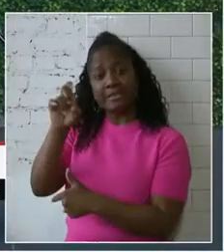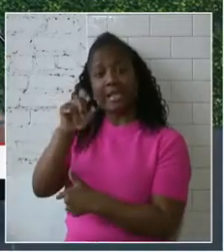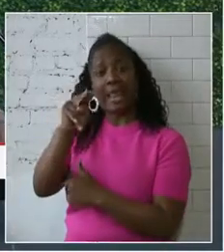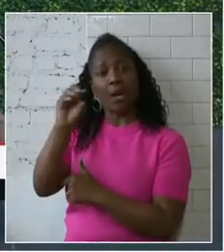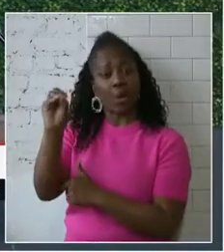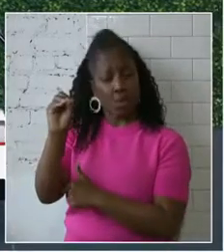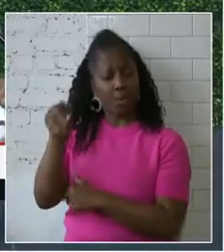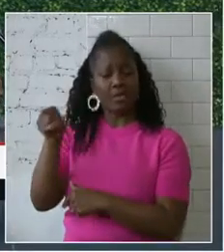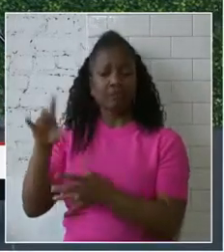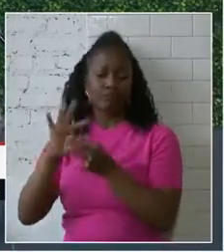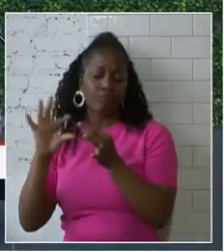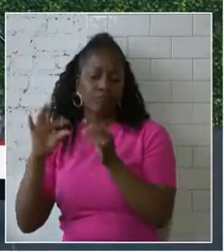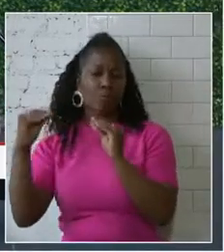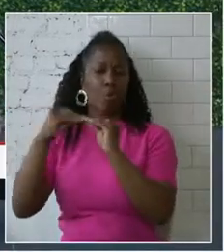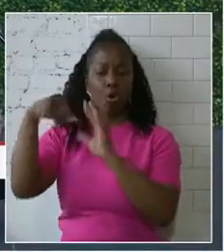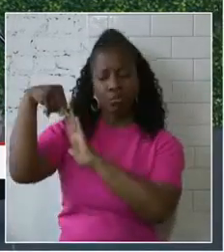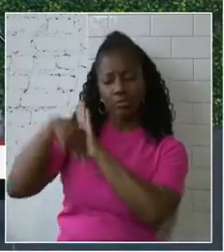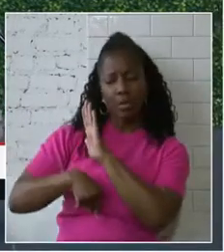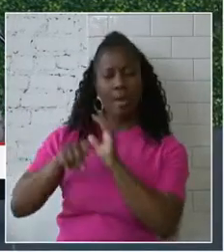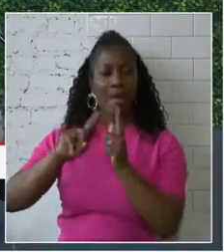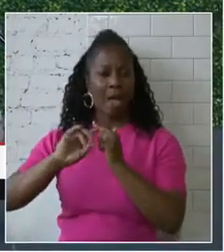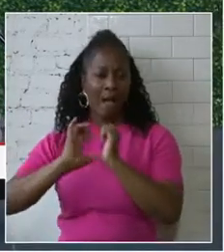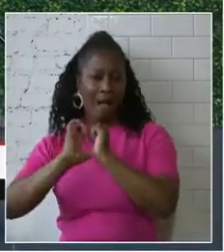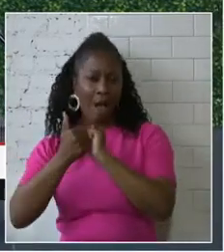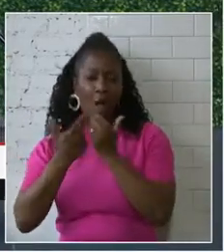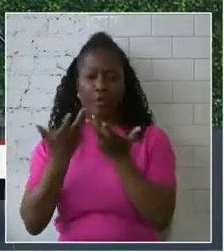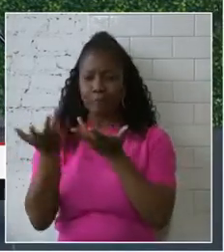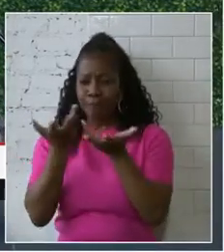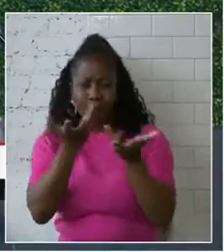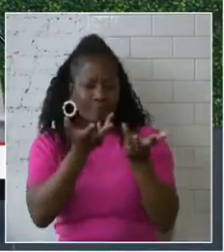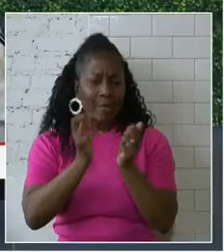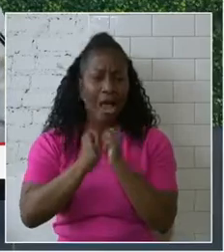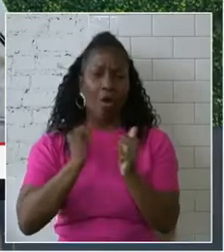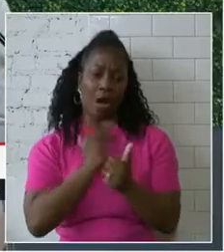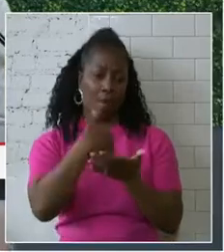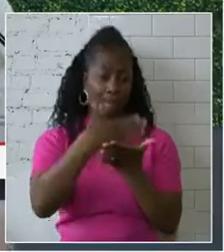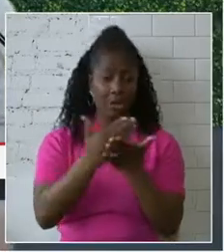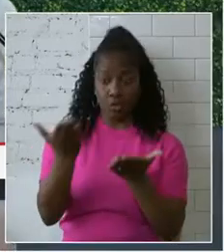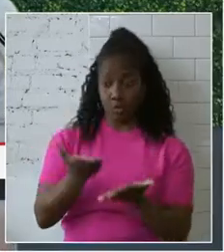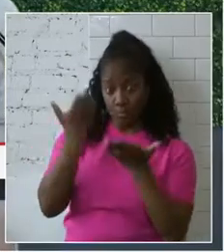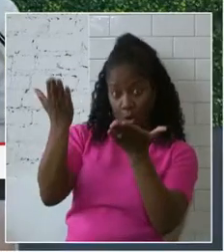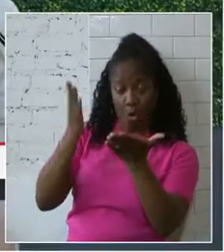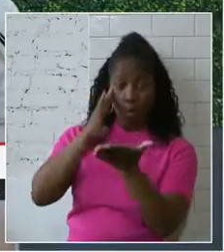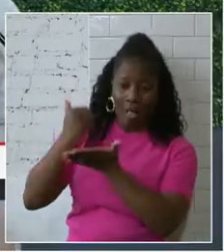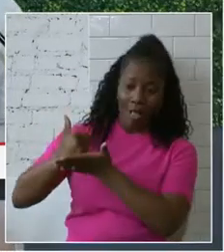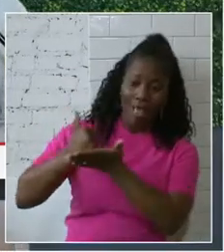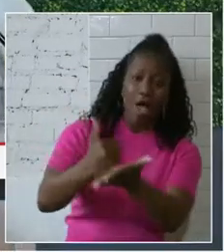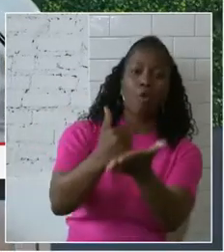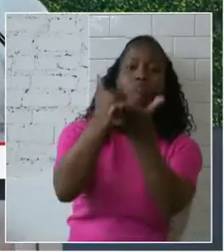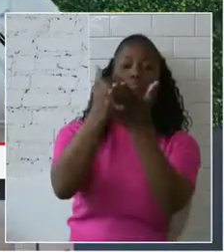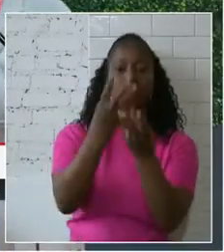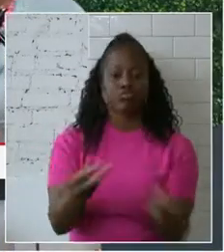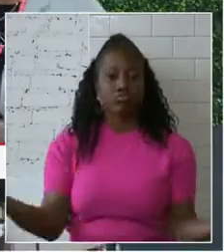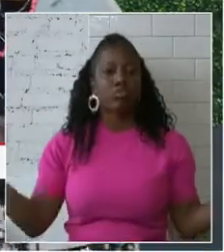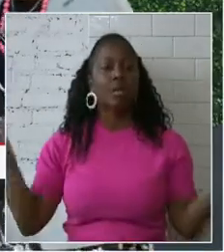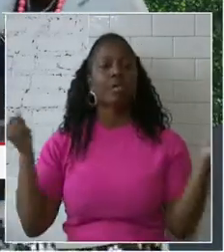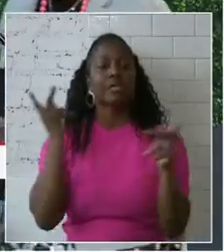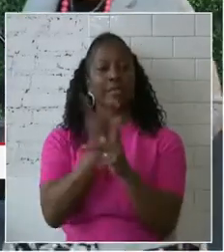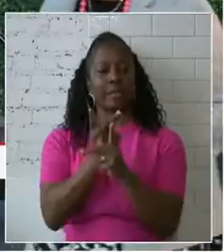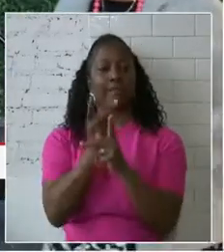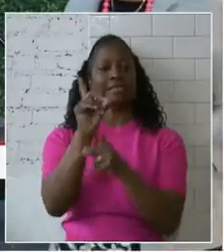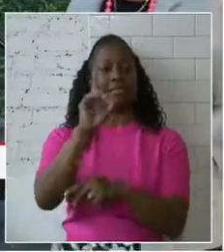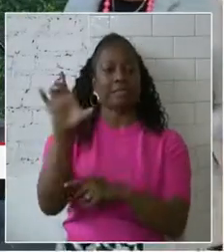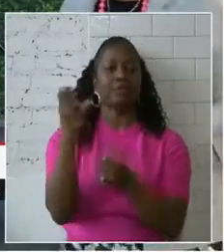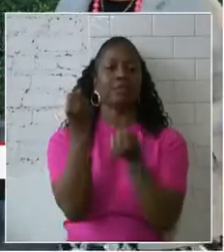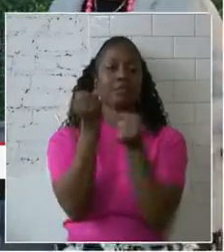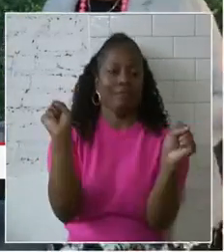bit more about how our budget proposal will help keep DC safe.